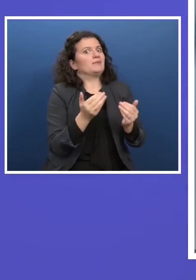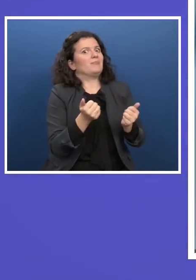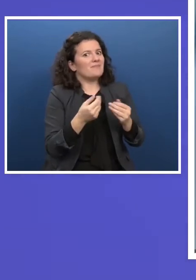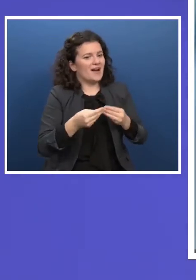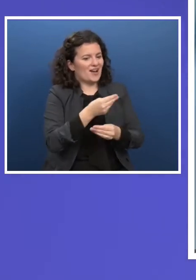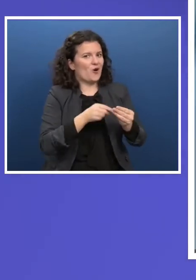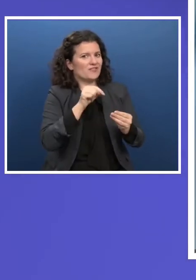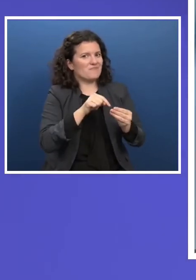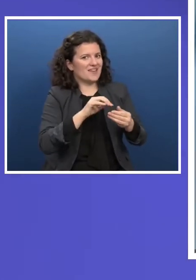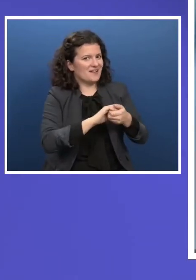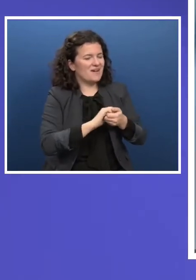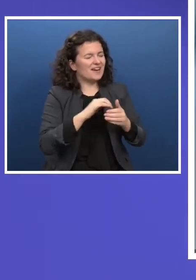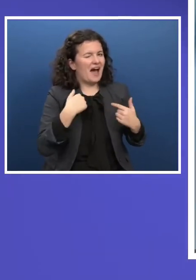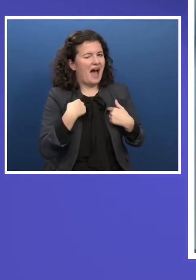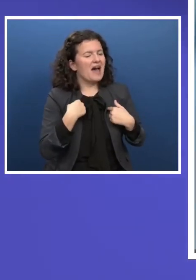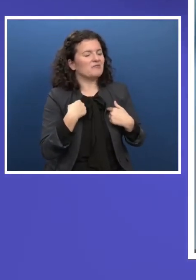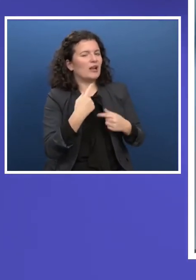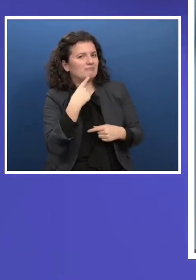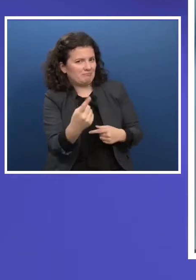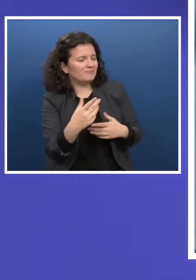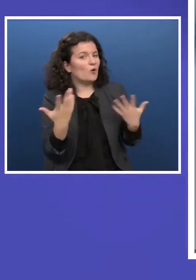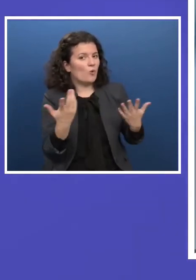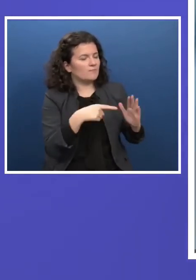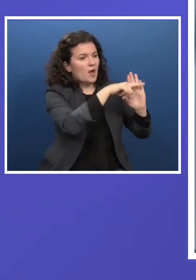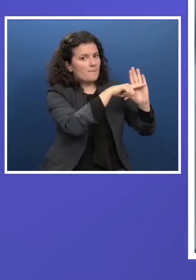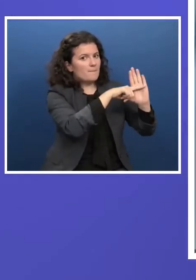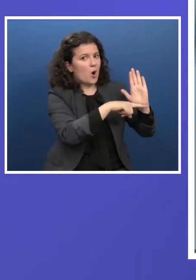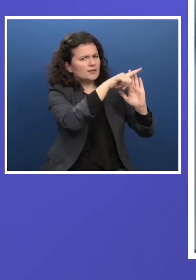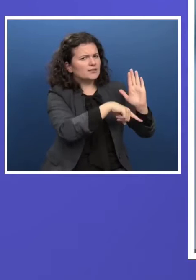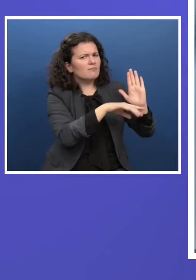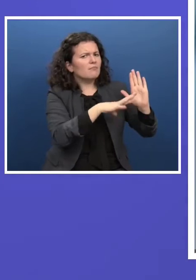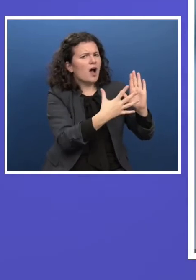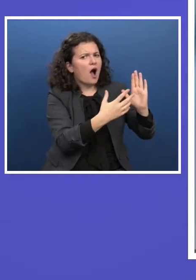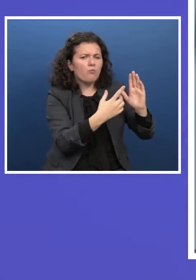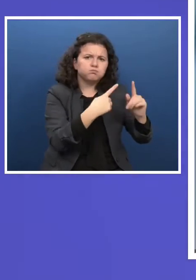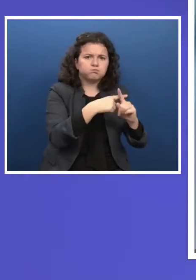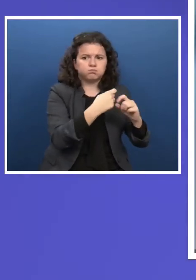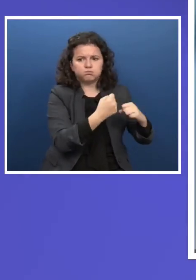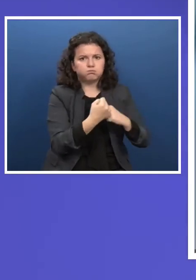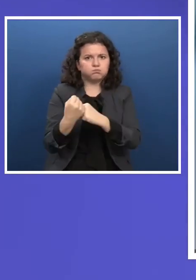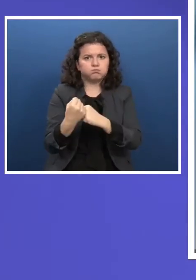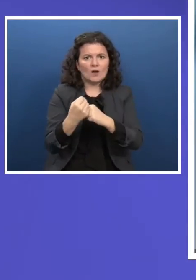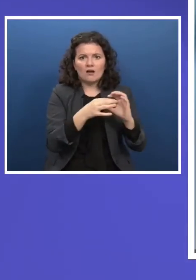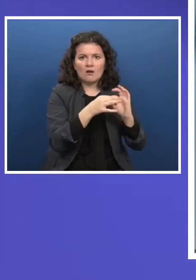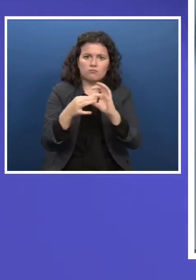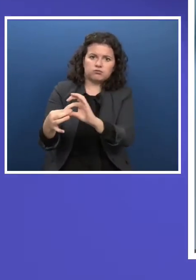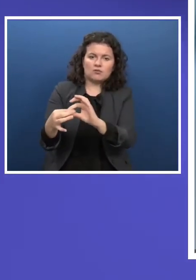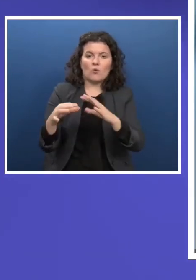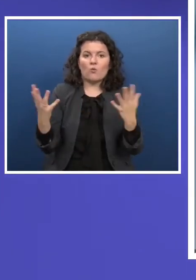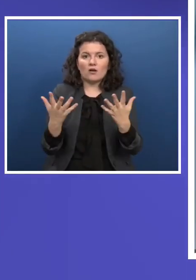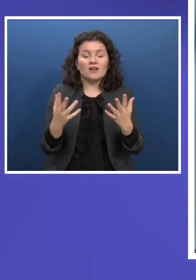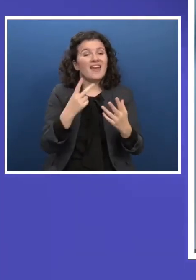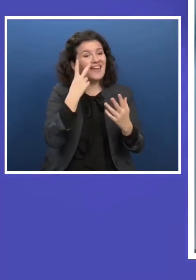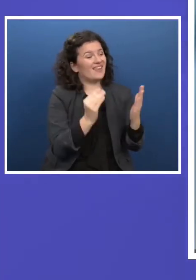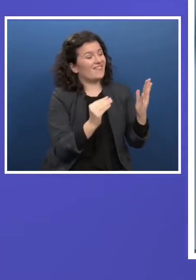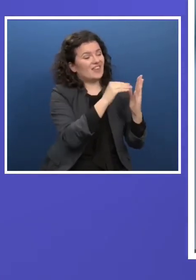policies work is, first of all, by considering issues related to gender equality and filling in the